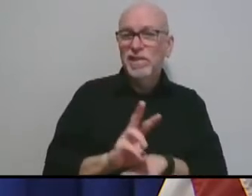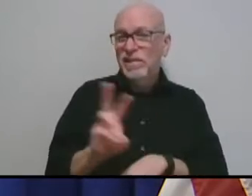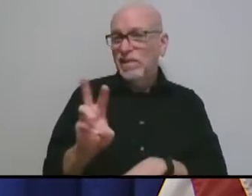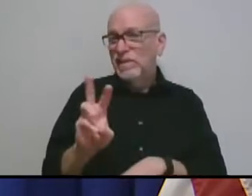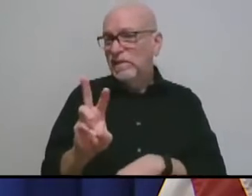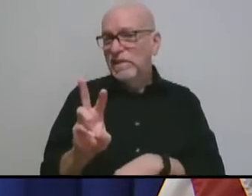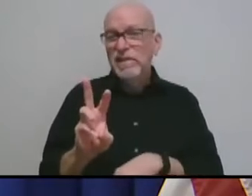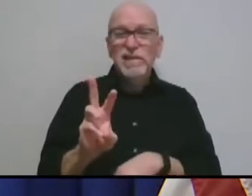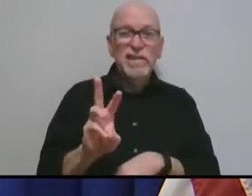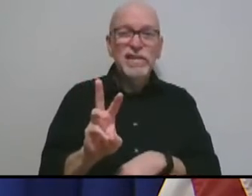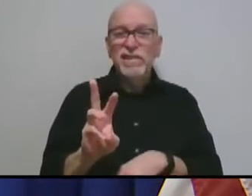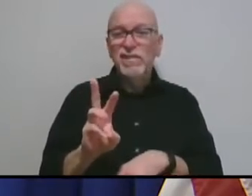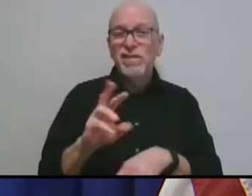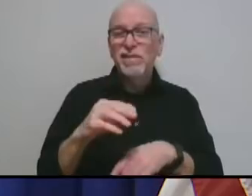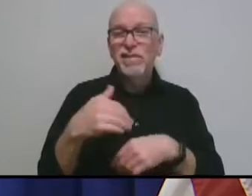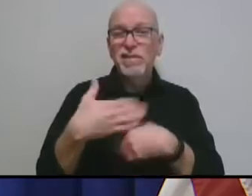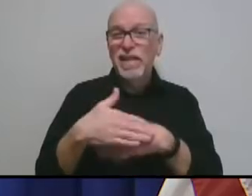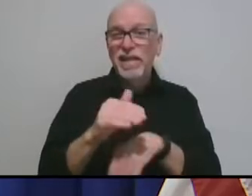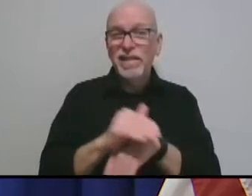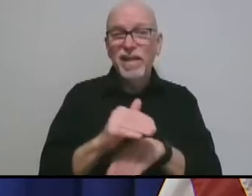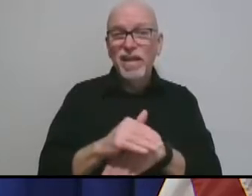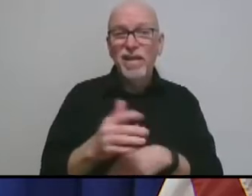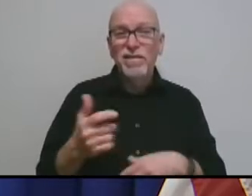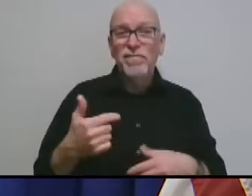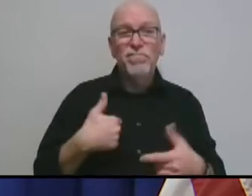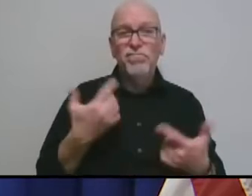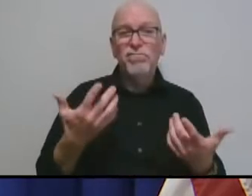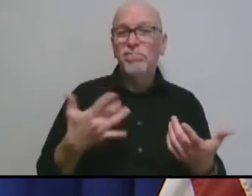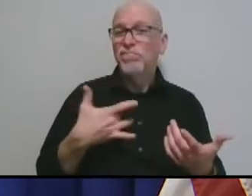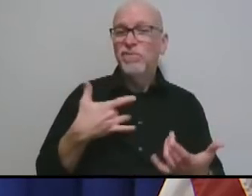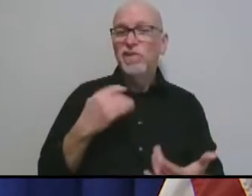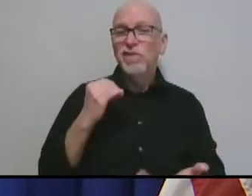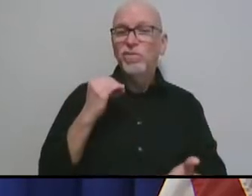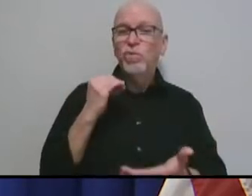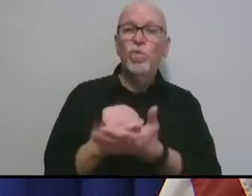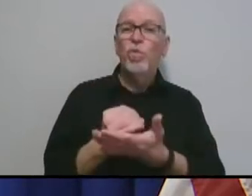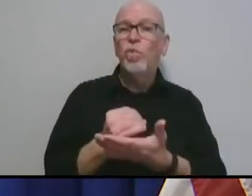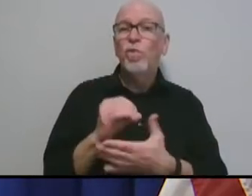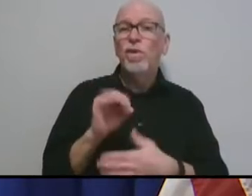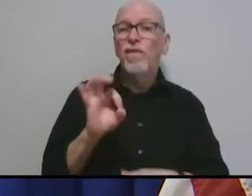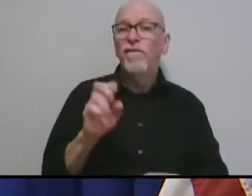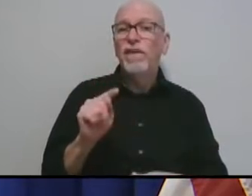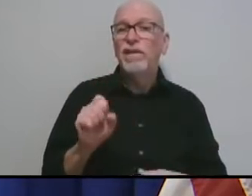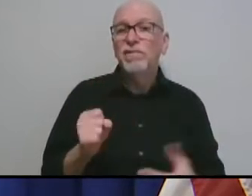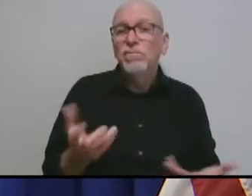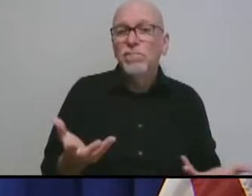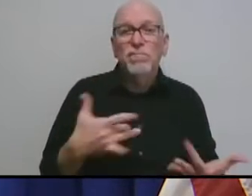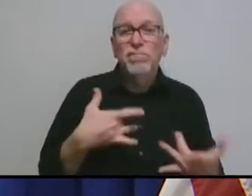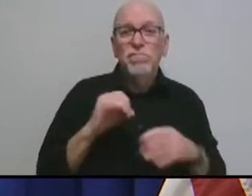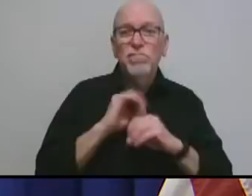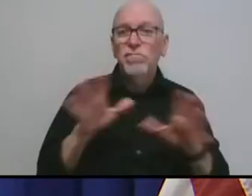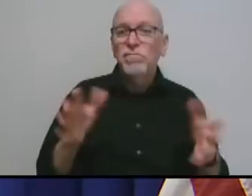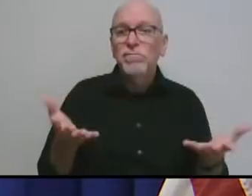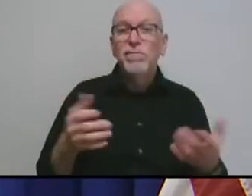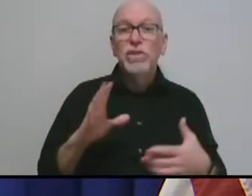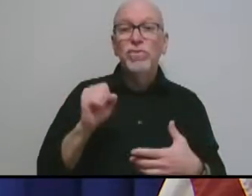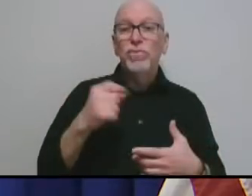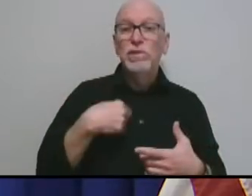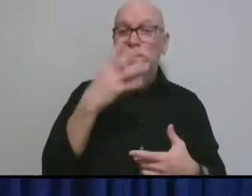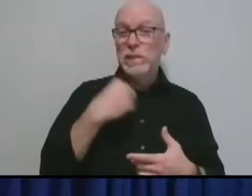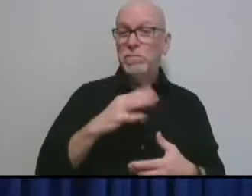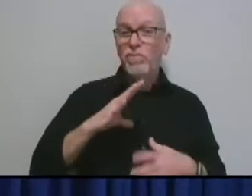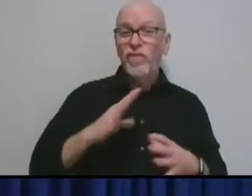p.m. the next night, I had 0 after effects. And so I slept